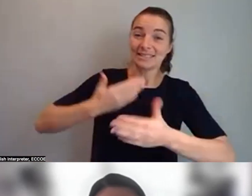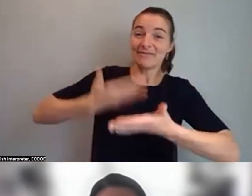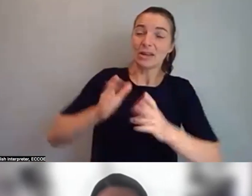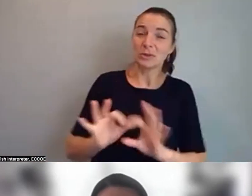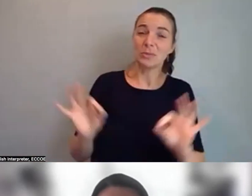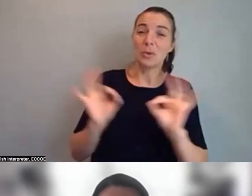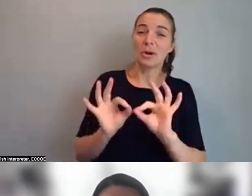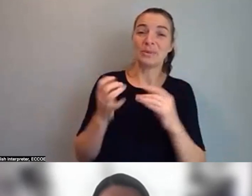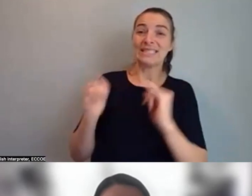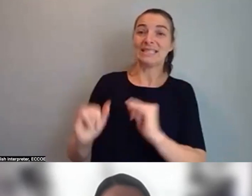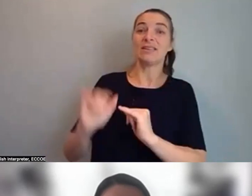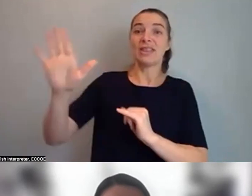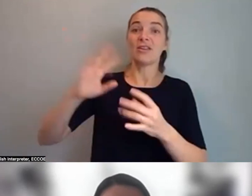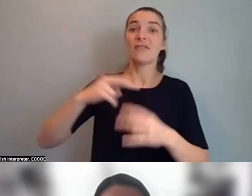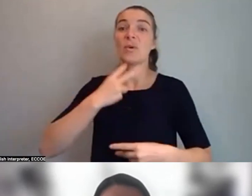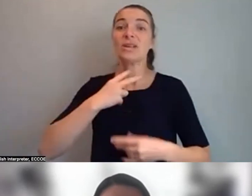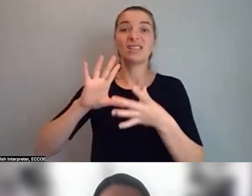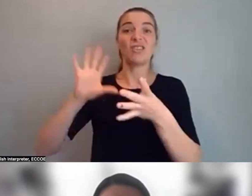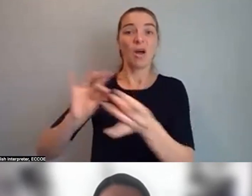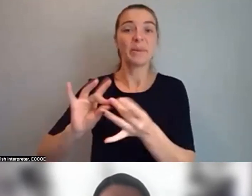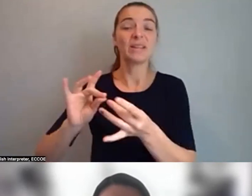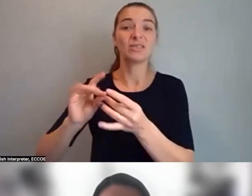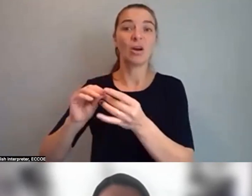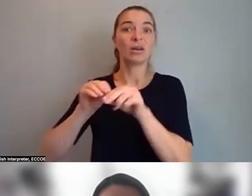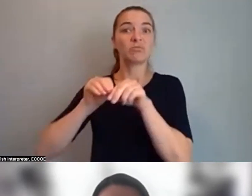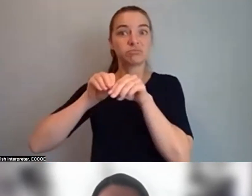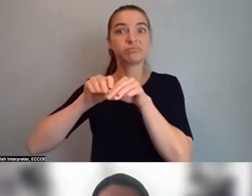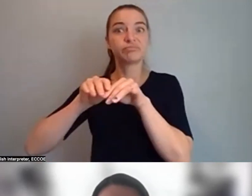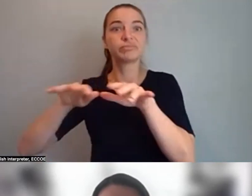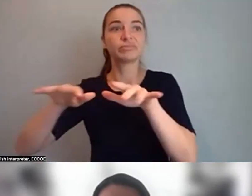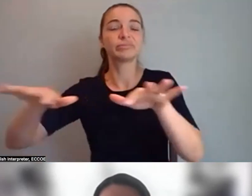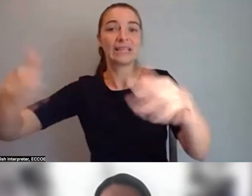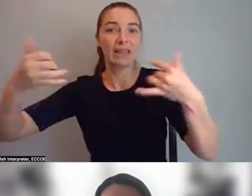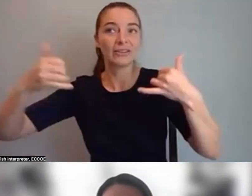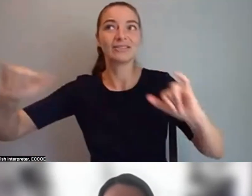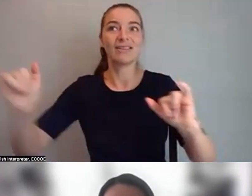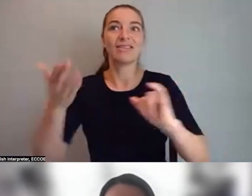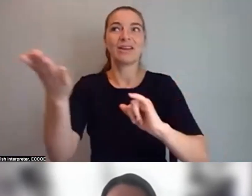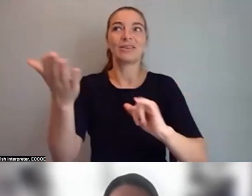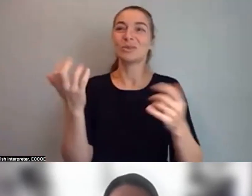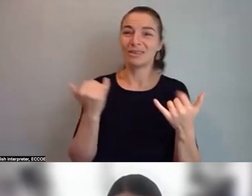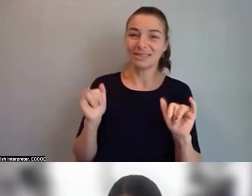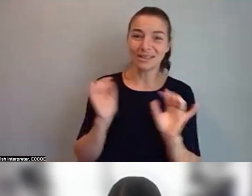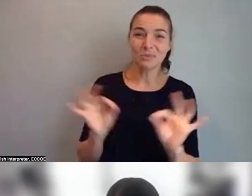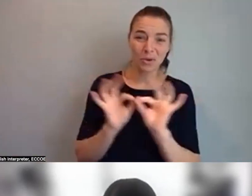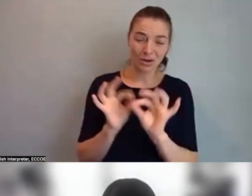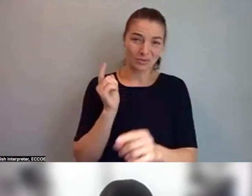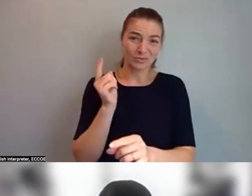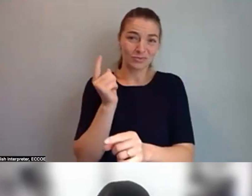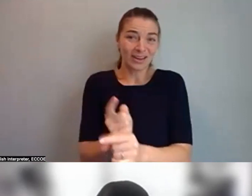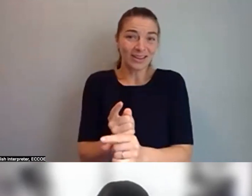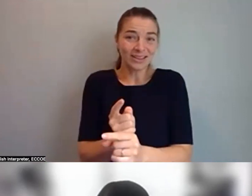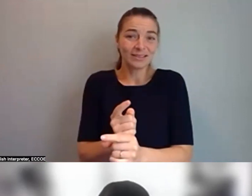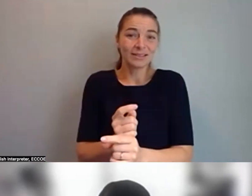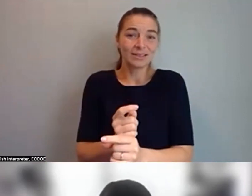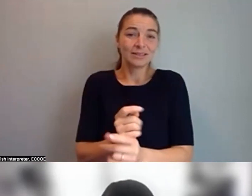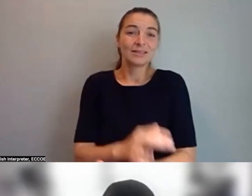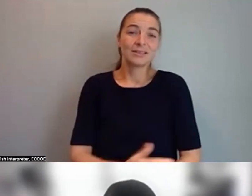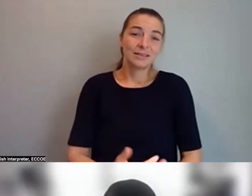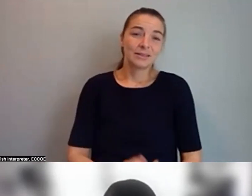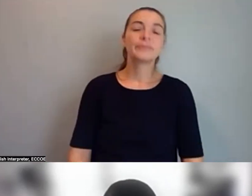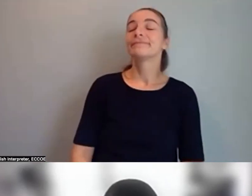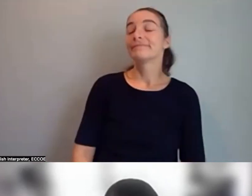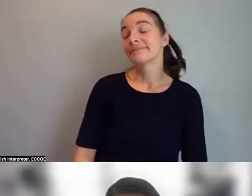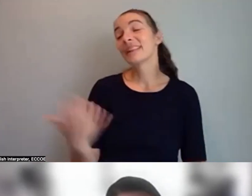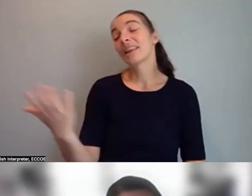Yeah, I mean, it would be great. When I tell my class, you know, when I teach, I talk